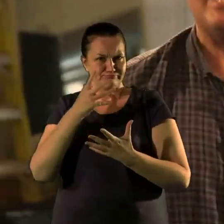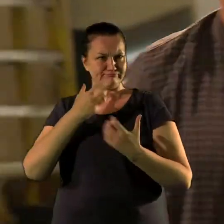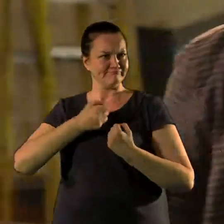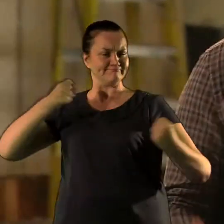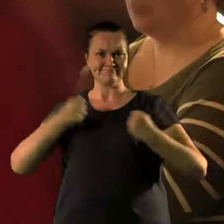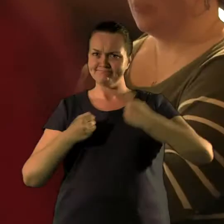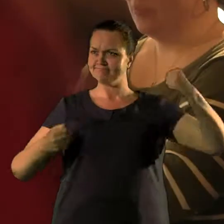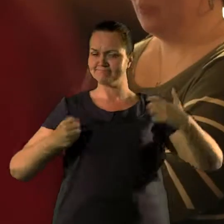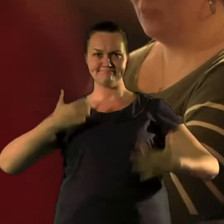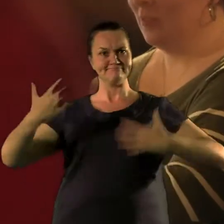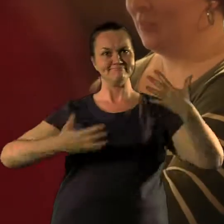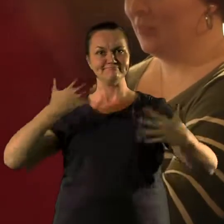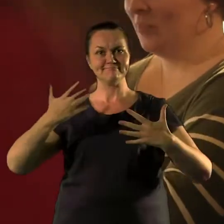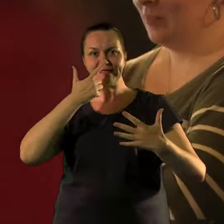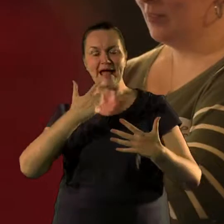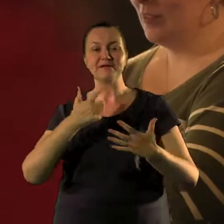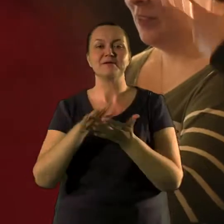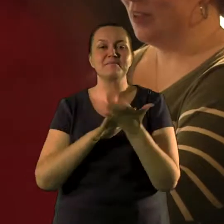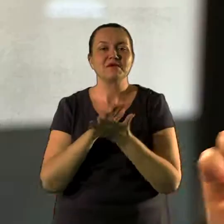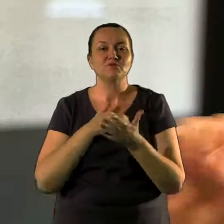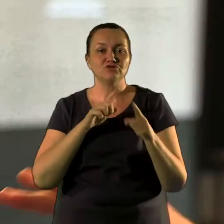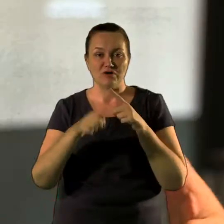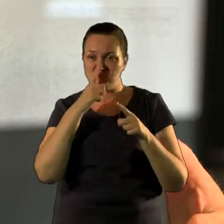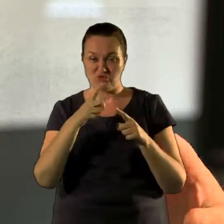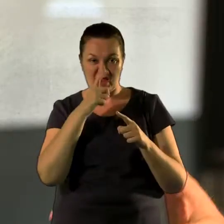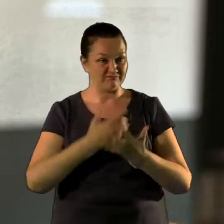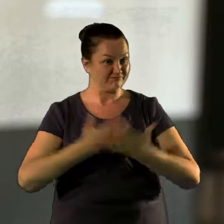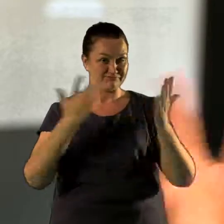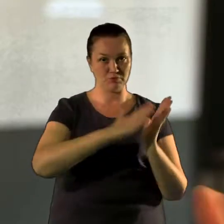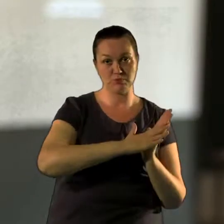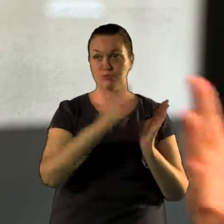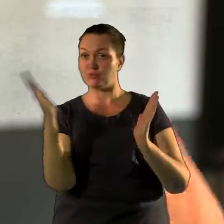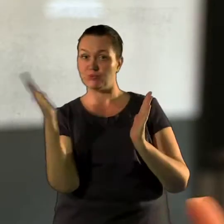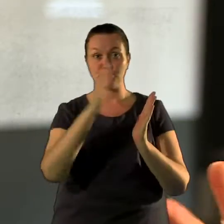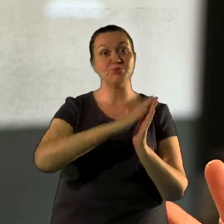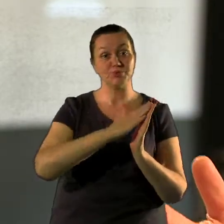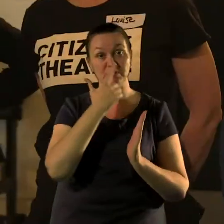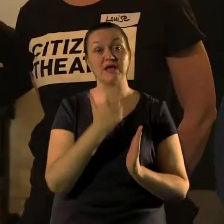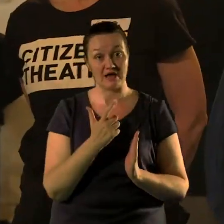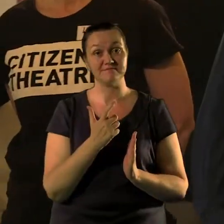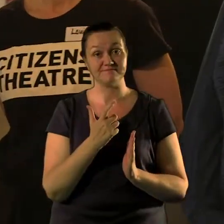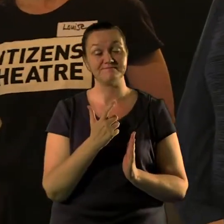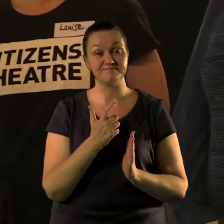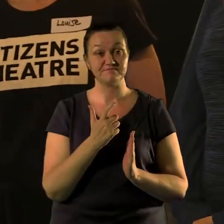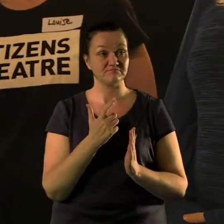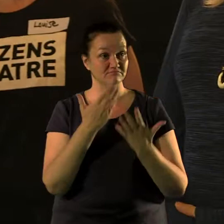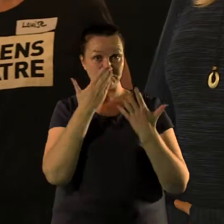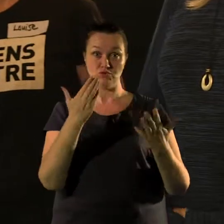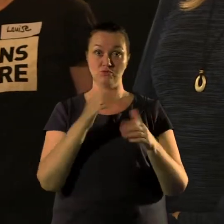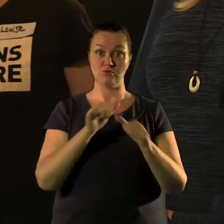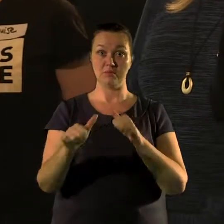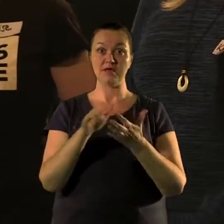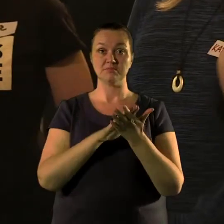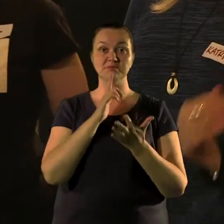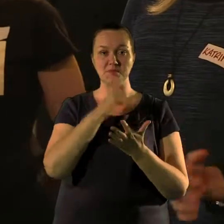sort of pinpoint inclusive activities that illustrate that the best, so that people can take them away and